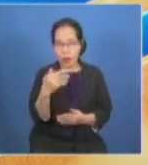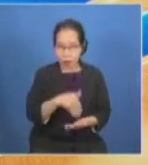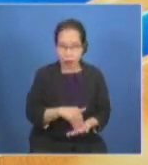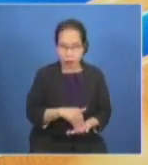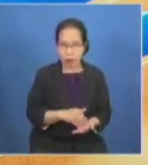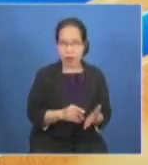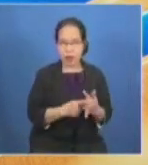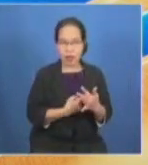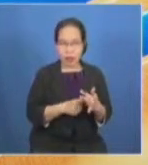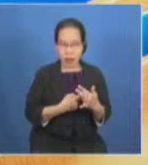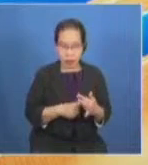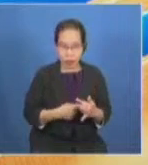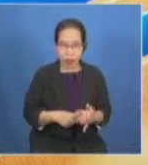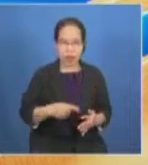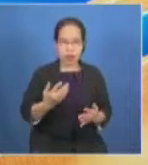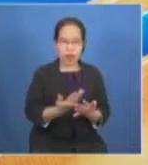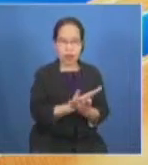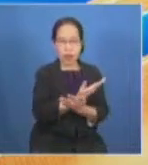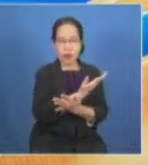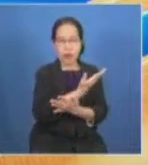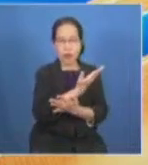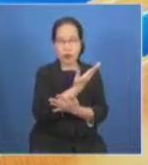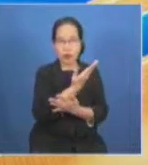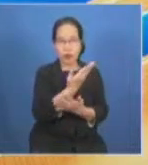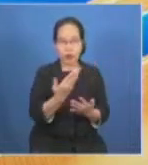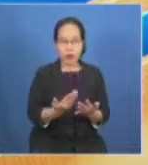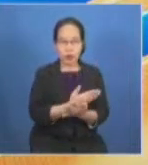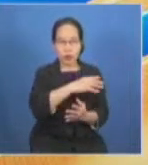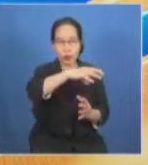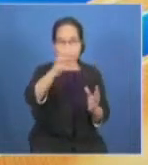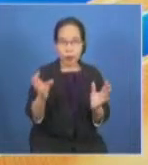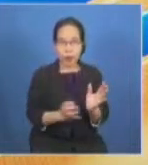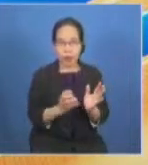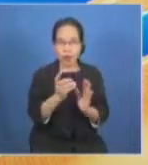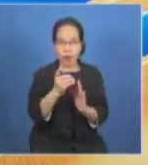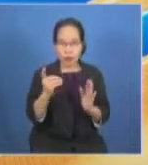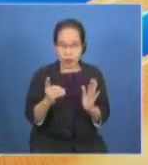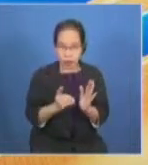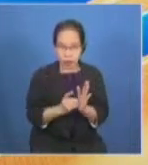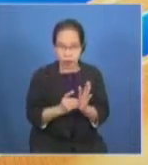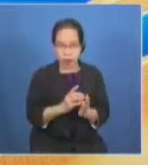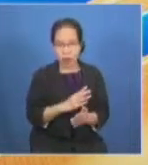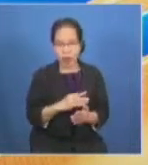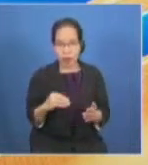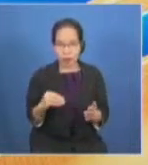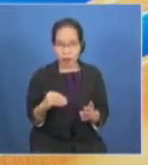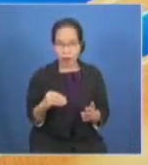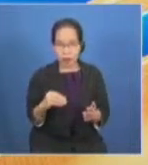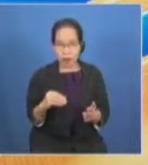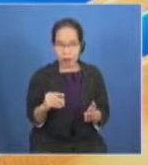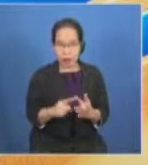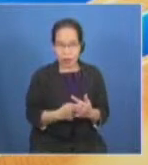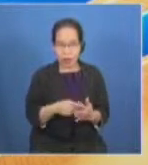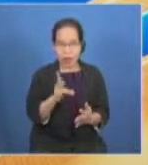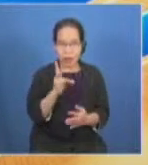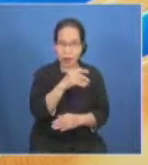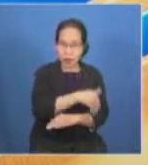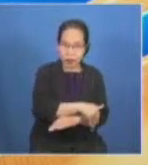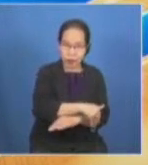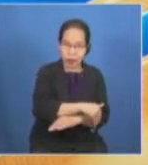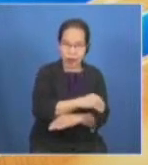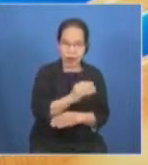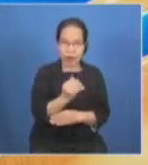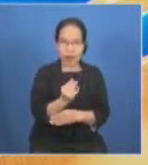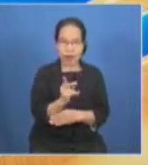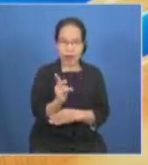2, we will again start a series of study of our Mass Indoctrination, and that will start